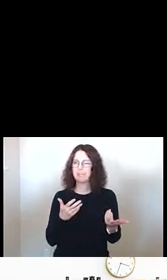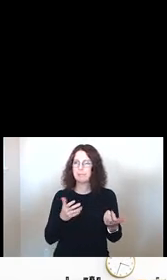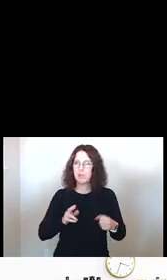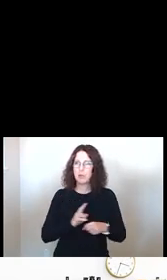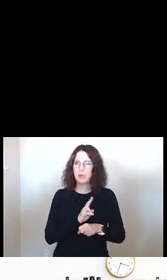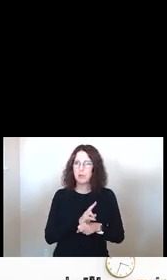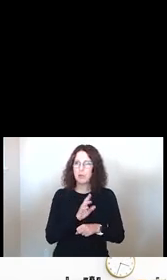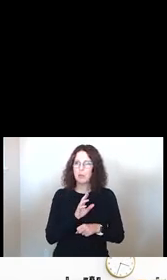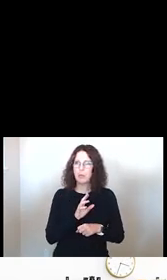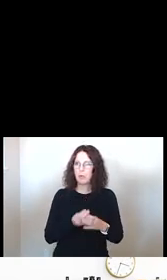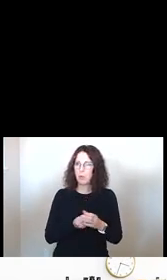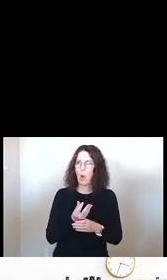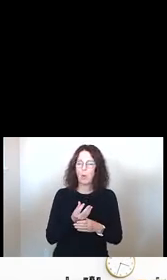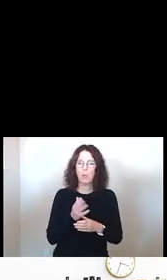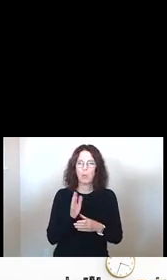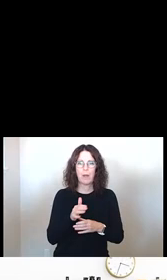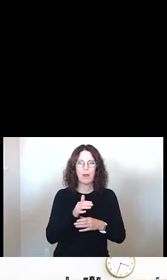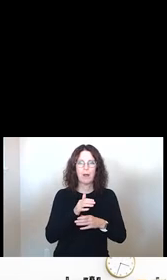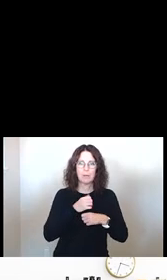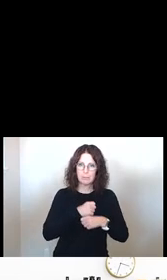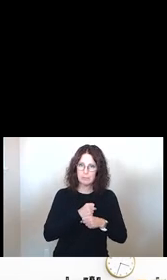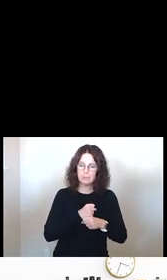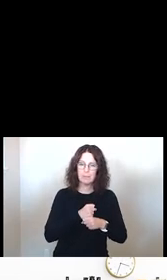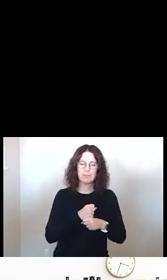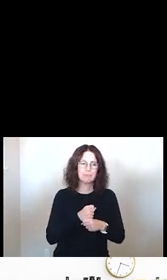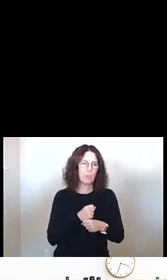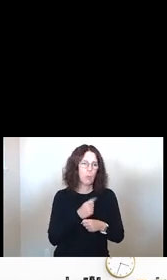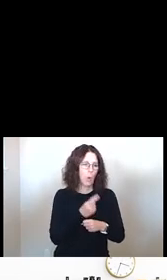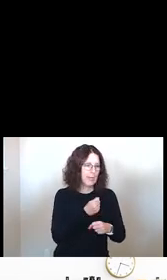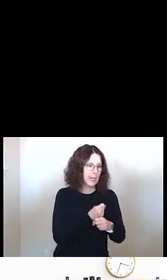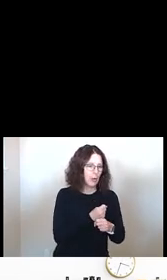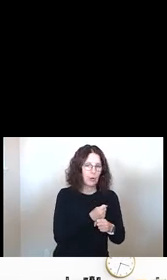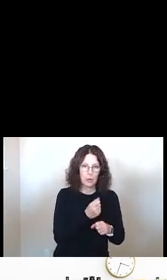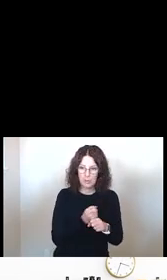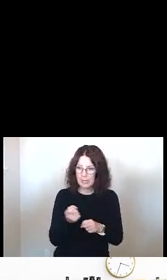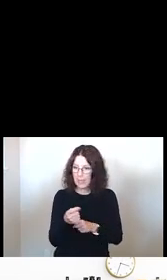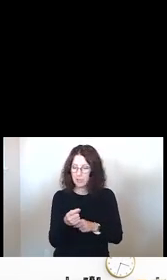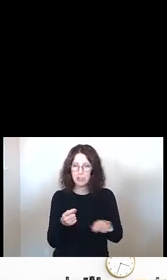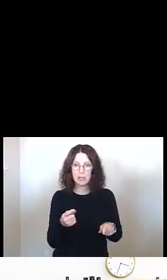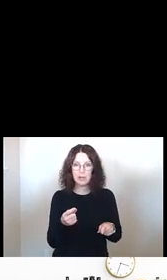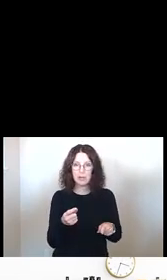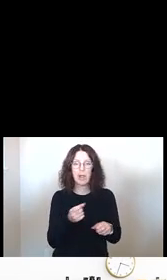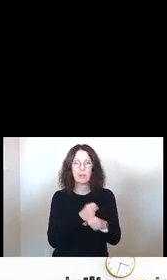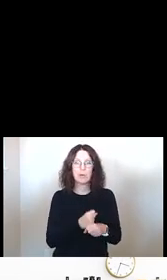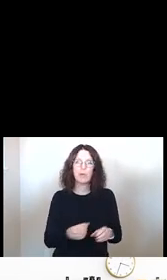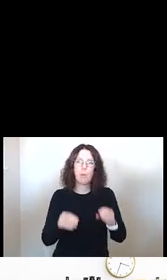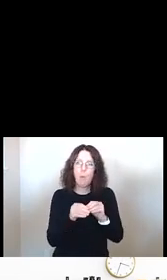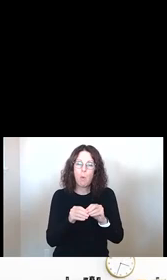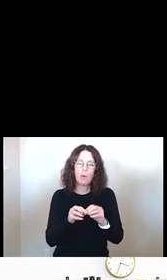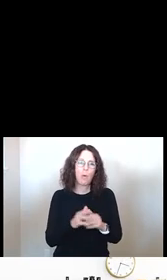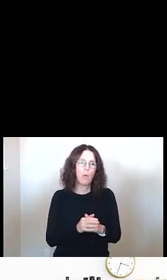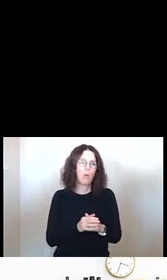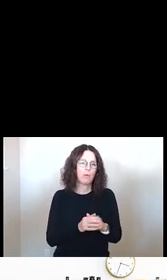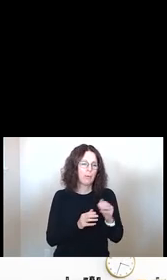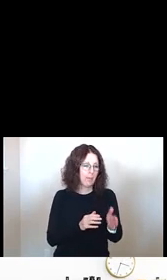to produce more from 1 year to the next and from one decade to the next. And if we do